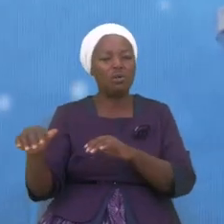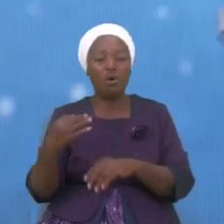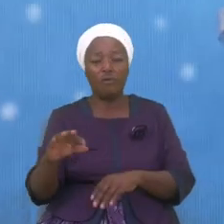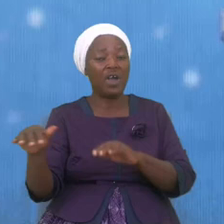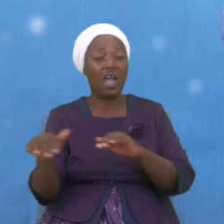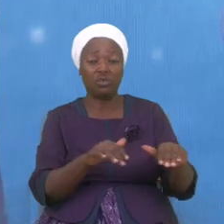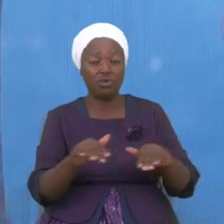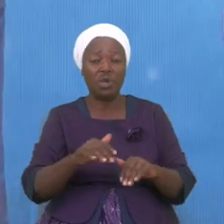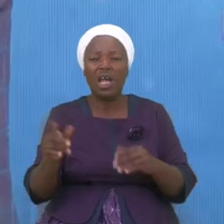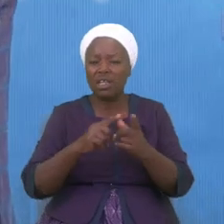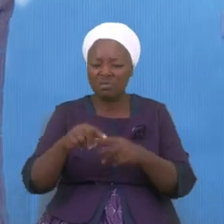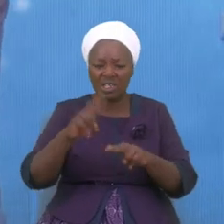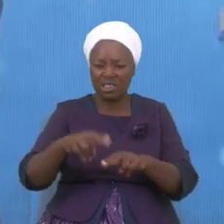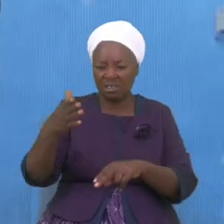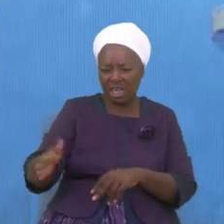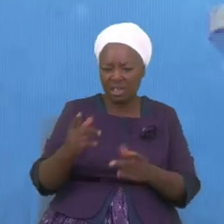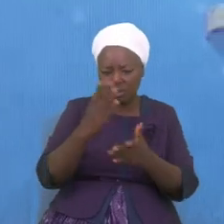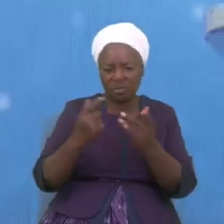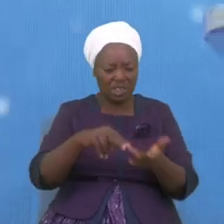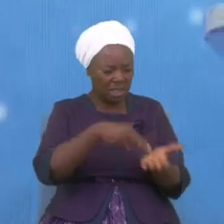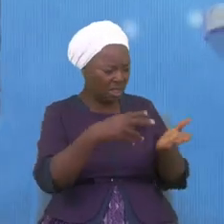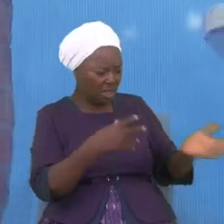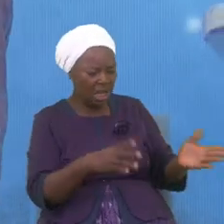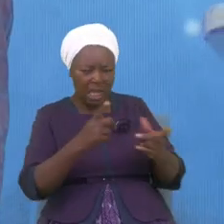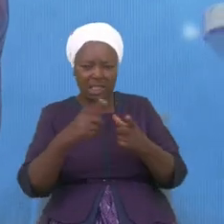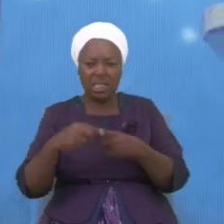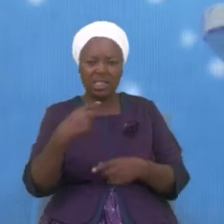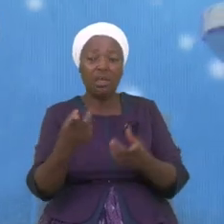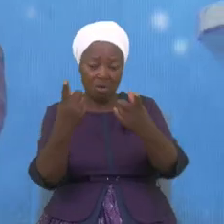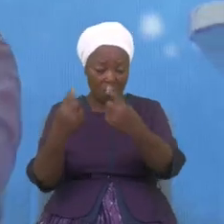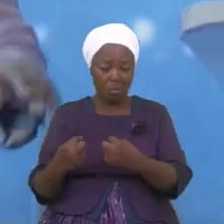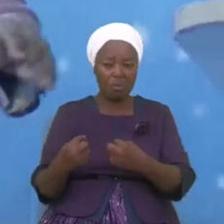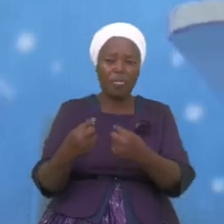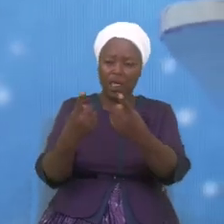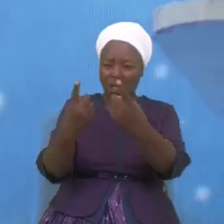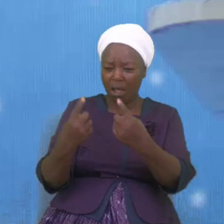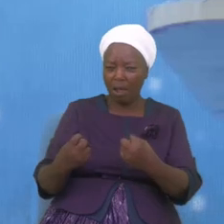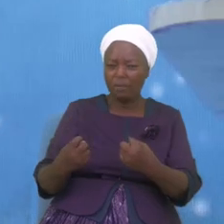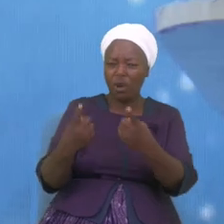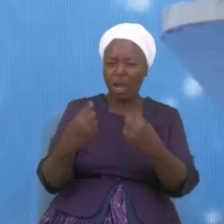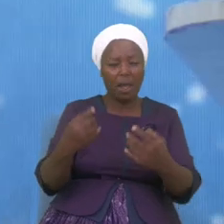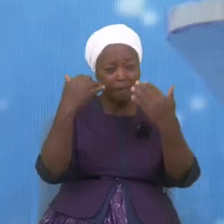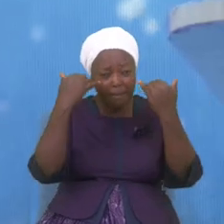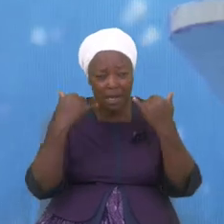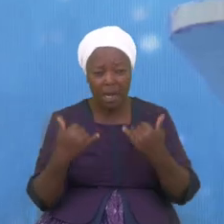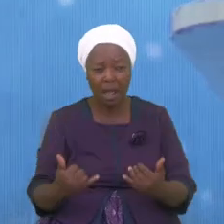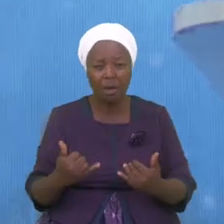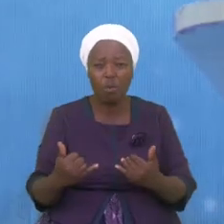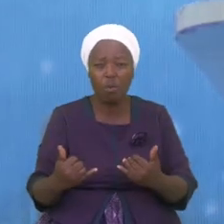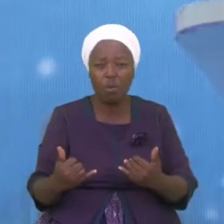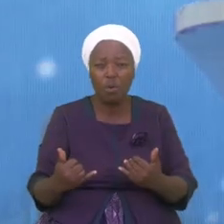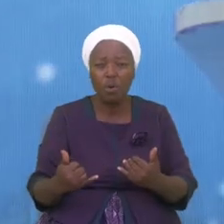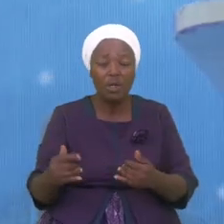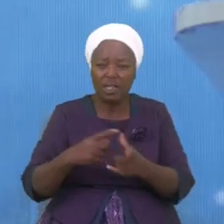there and somebody is standing up here and he says, come now. Then you